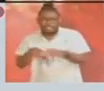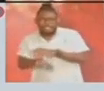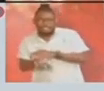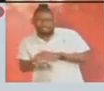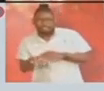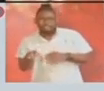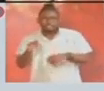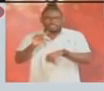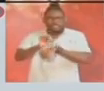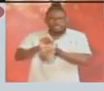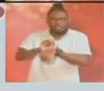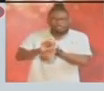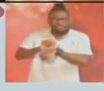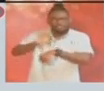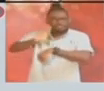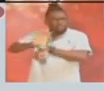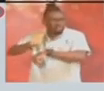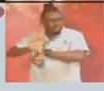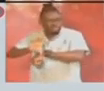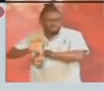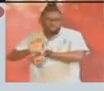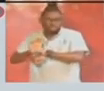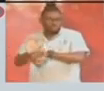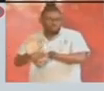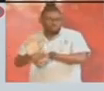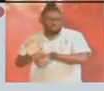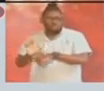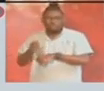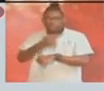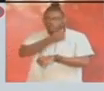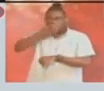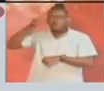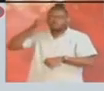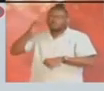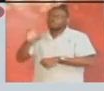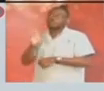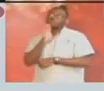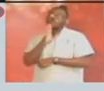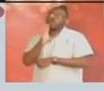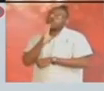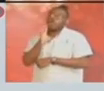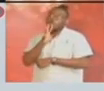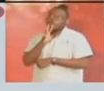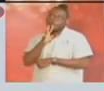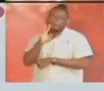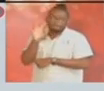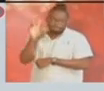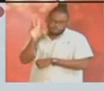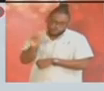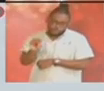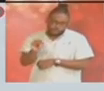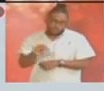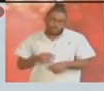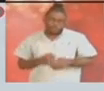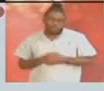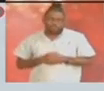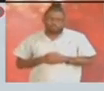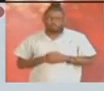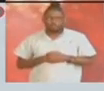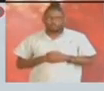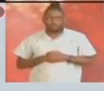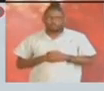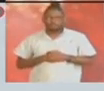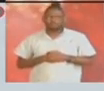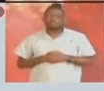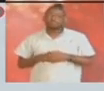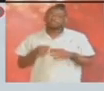which encourages people to take off their masks. We are hoping that these